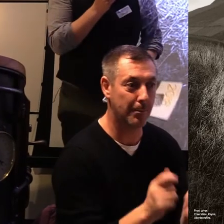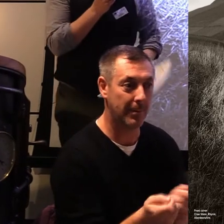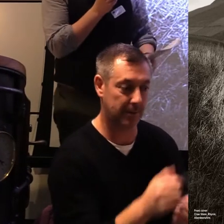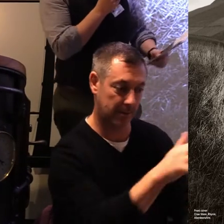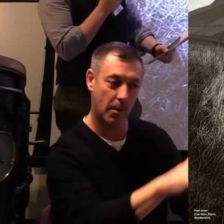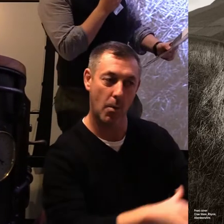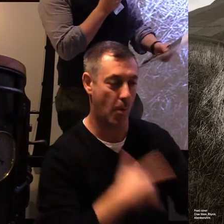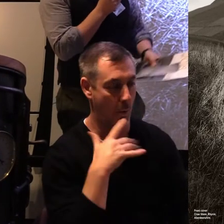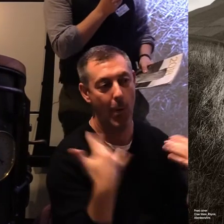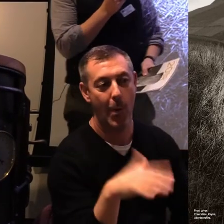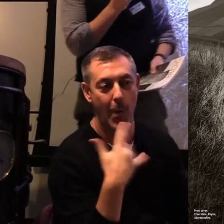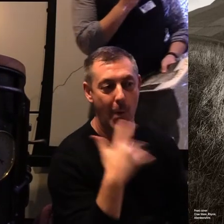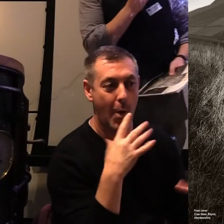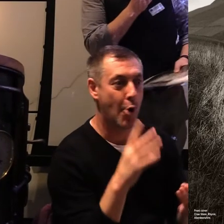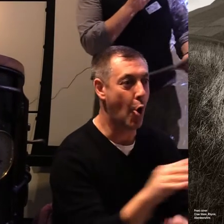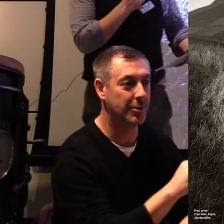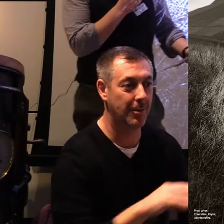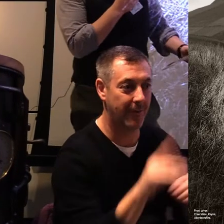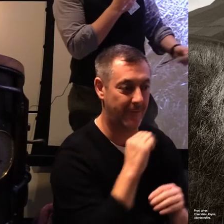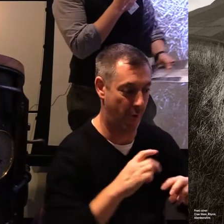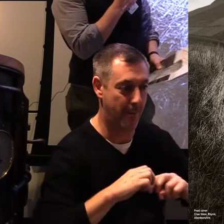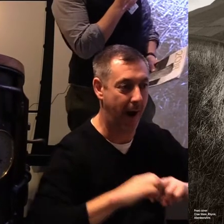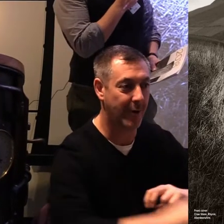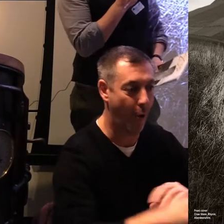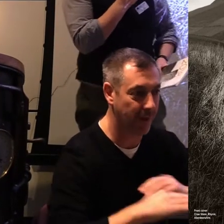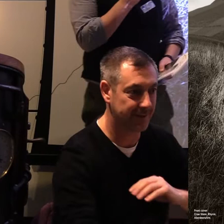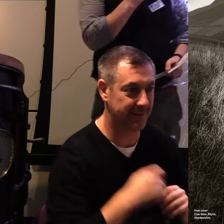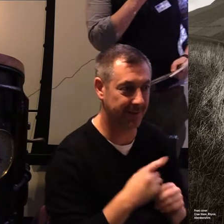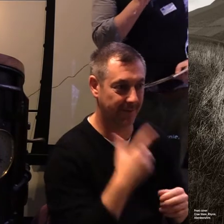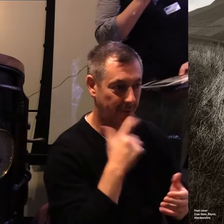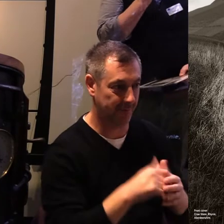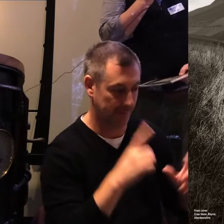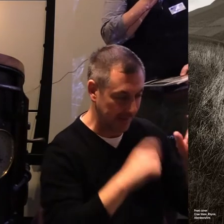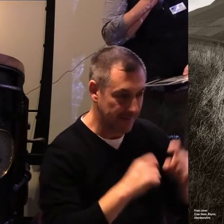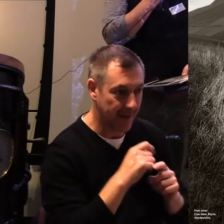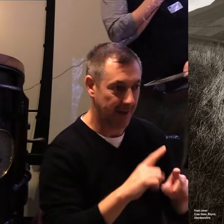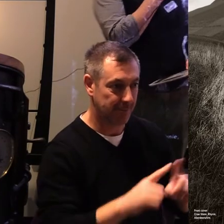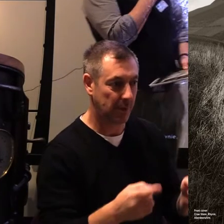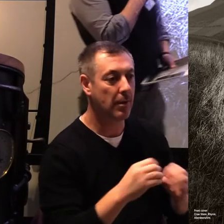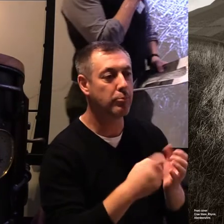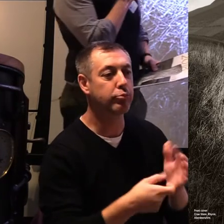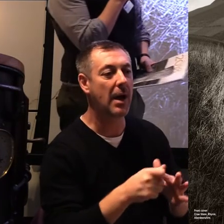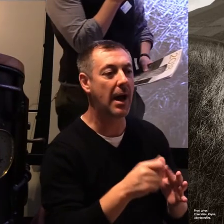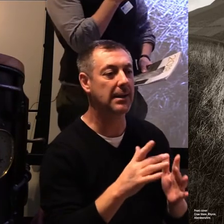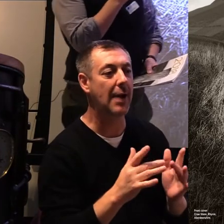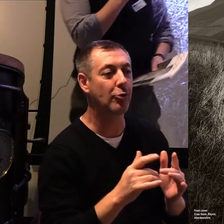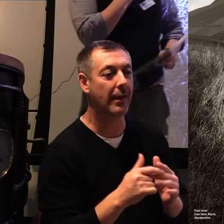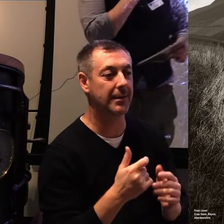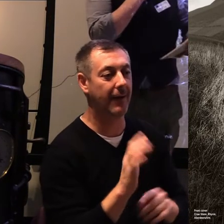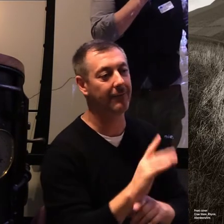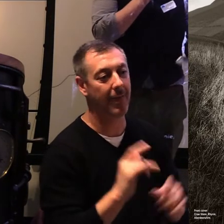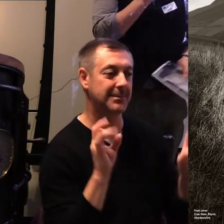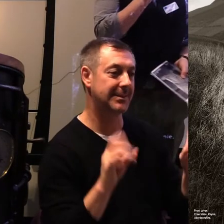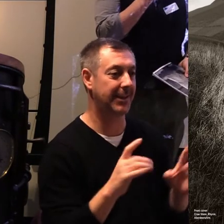salacious gossip from the world of archaeology. We've got wide disagreements about stratigraphy of split up Rad and Angelina again. We've got